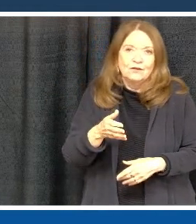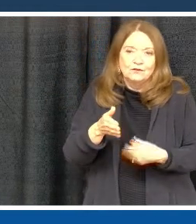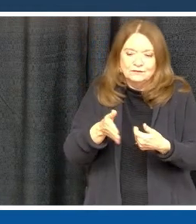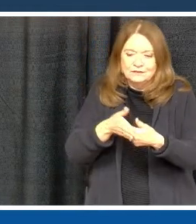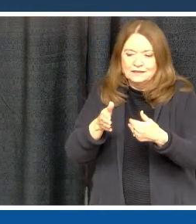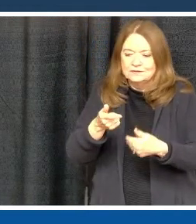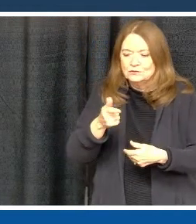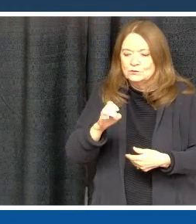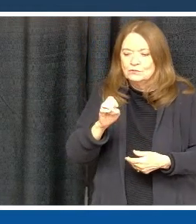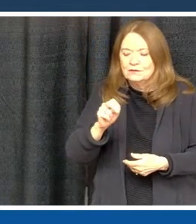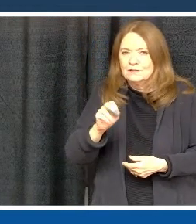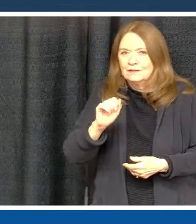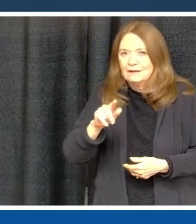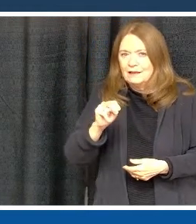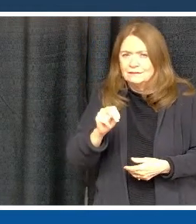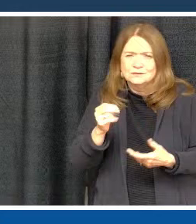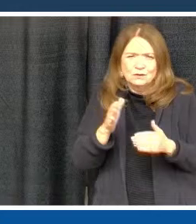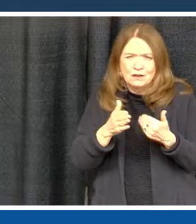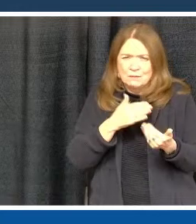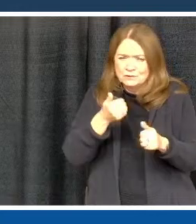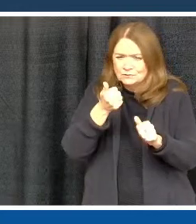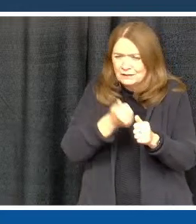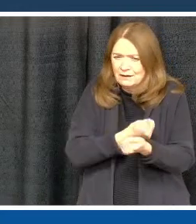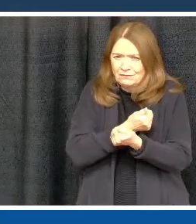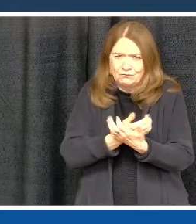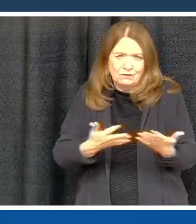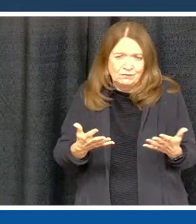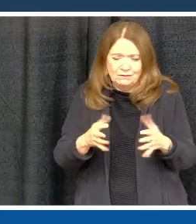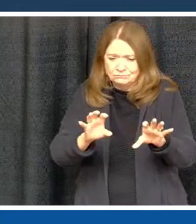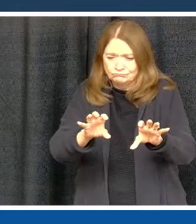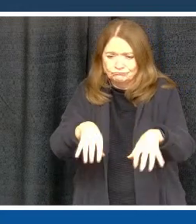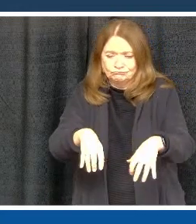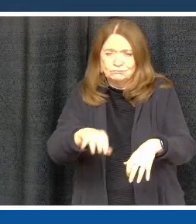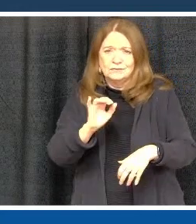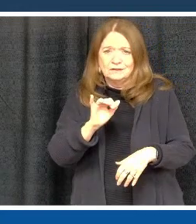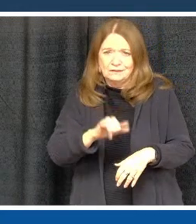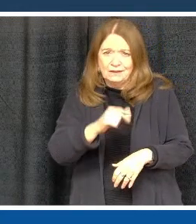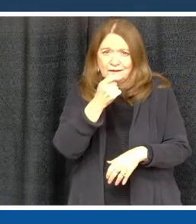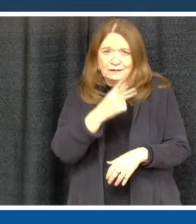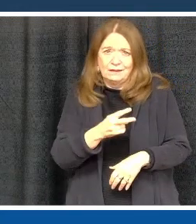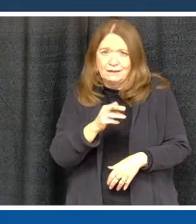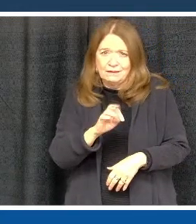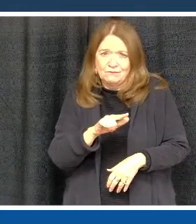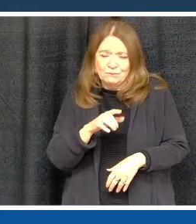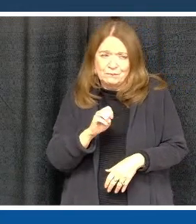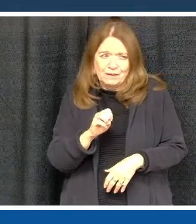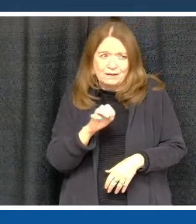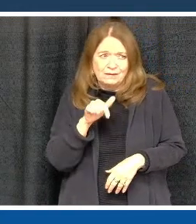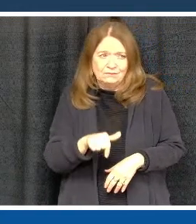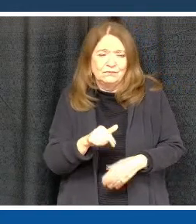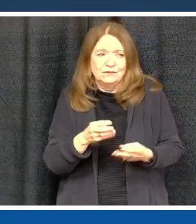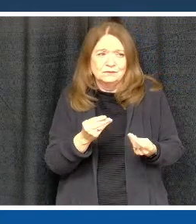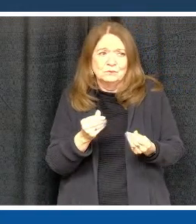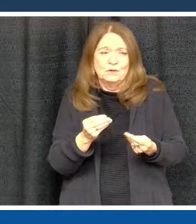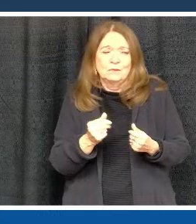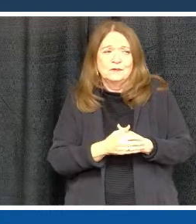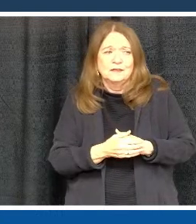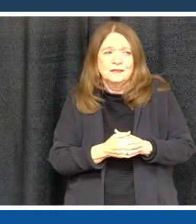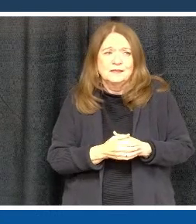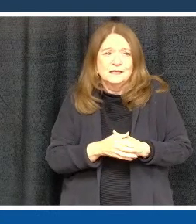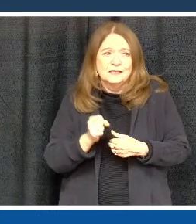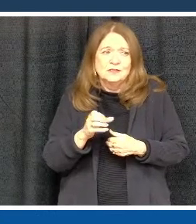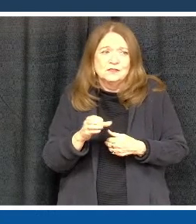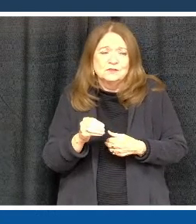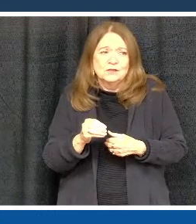So almost every level of residential density is seen in this half-mile view of this property. It's a